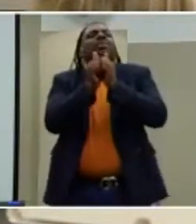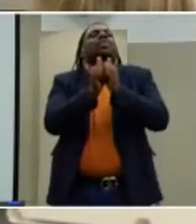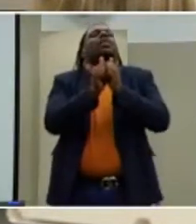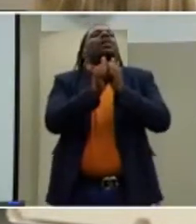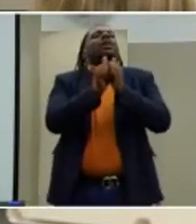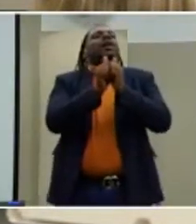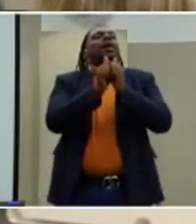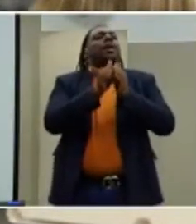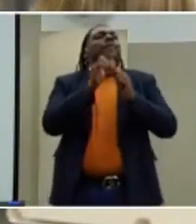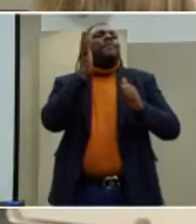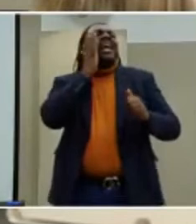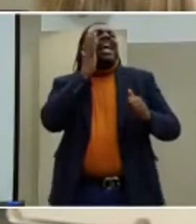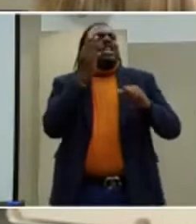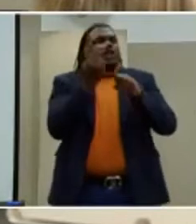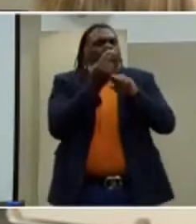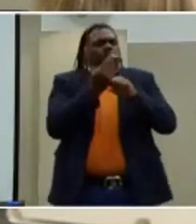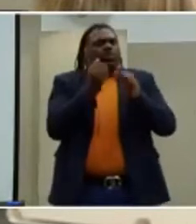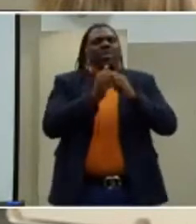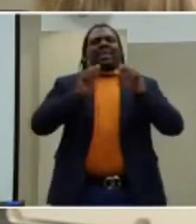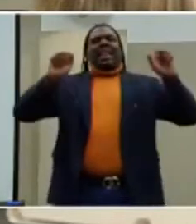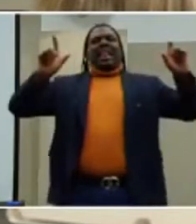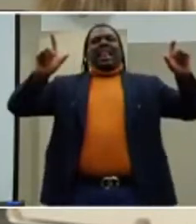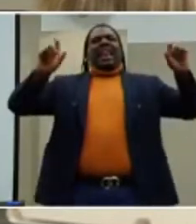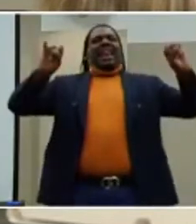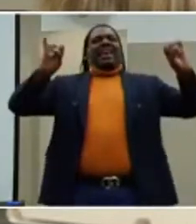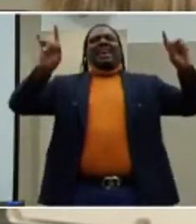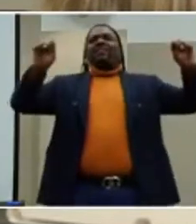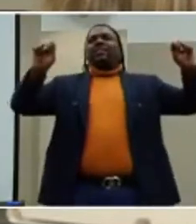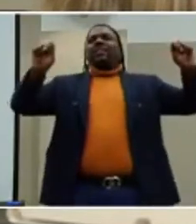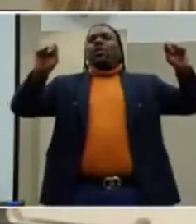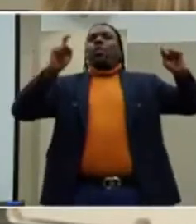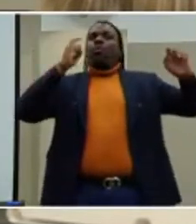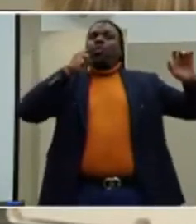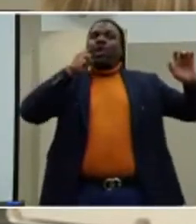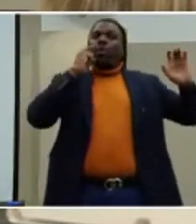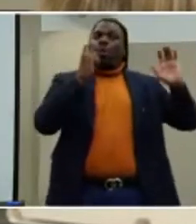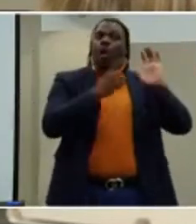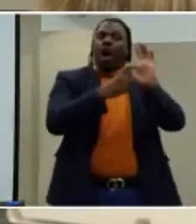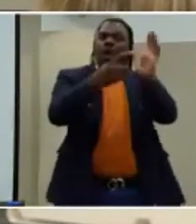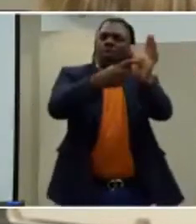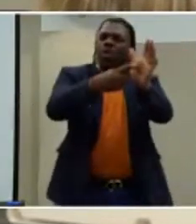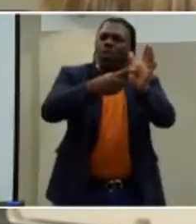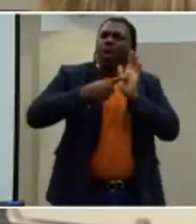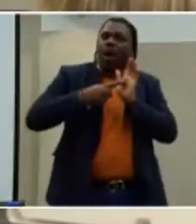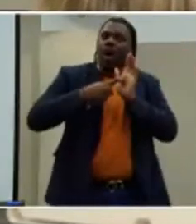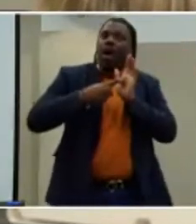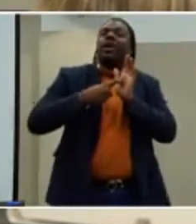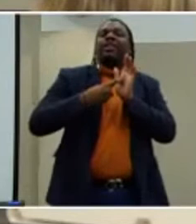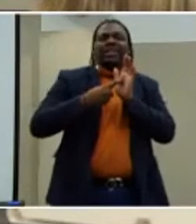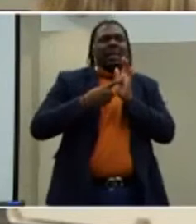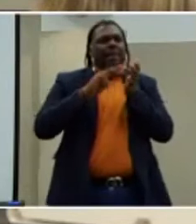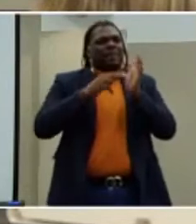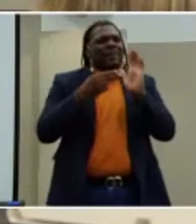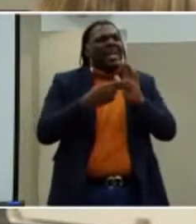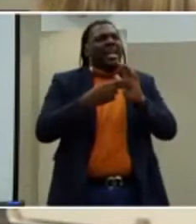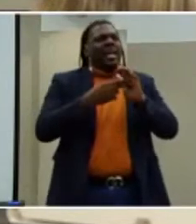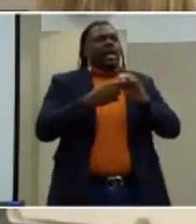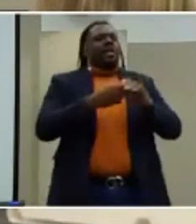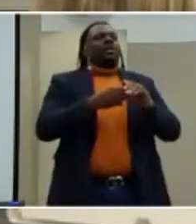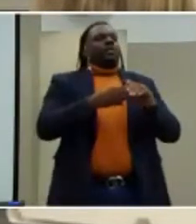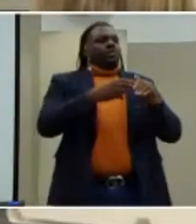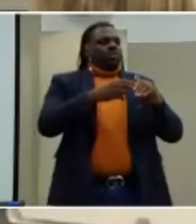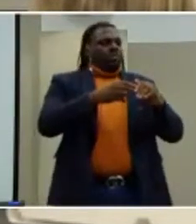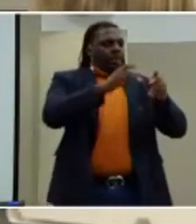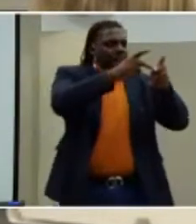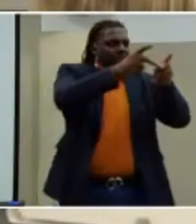under the bed for the use of a lift, and it requires hotels in this state to begin installing accessible height